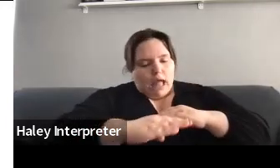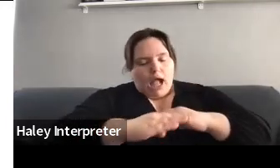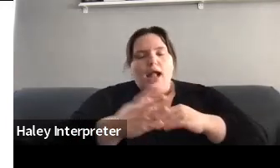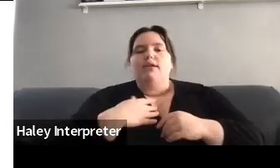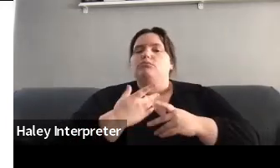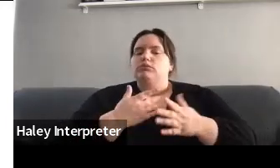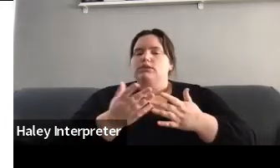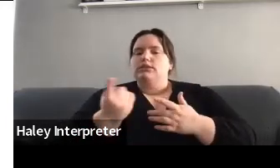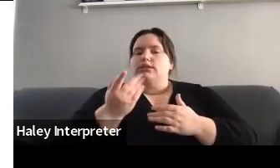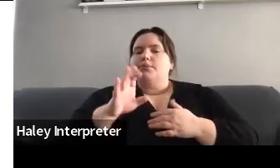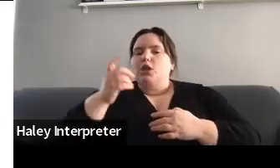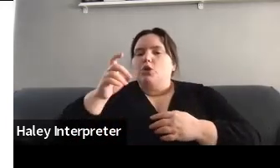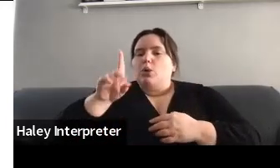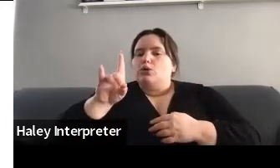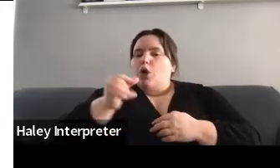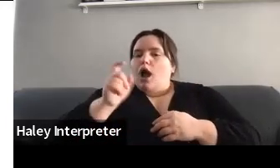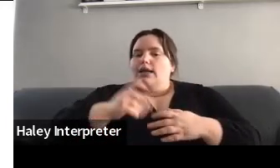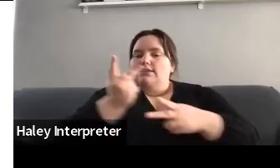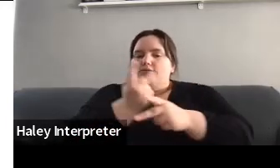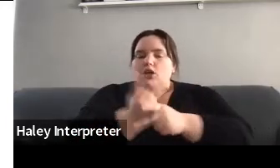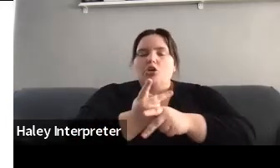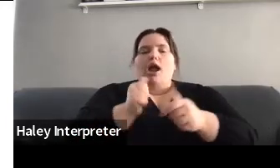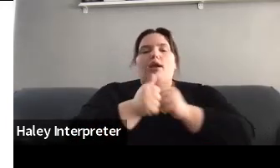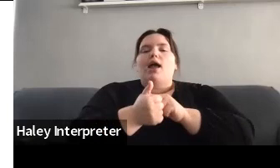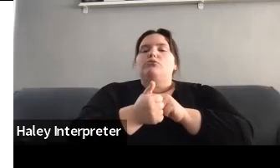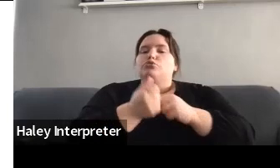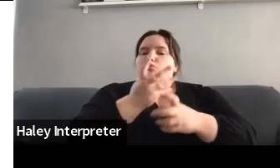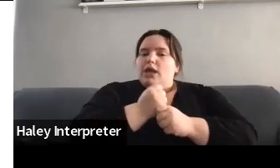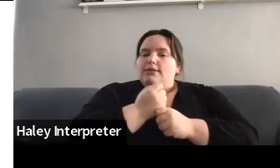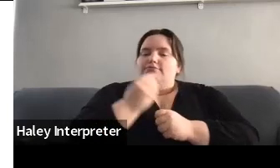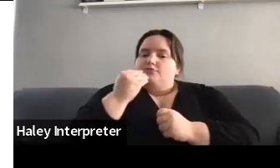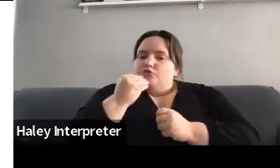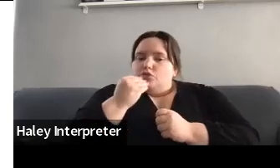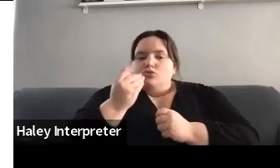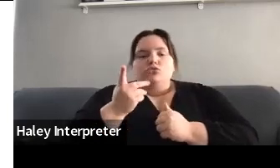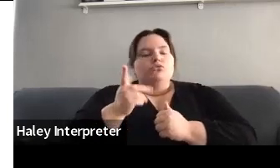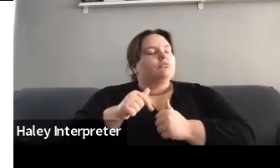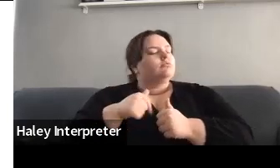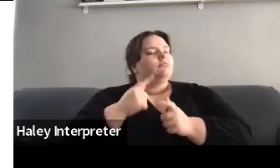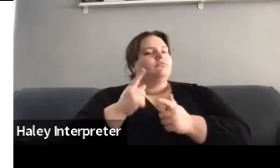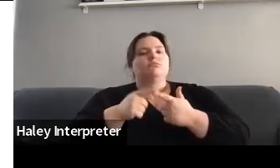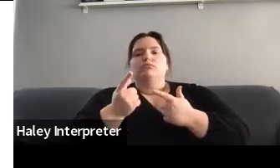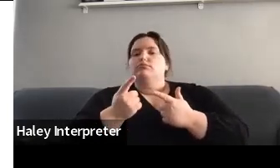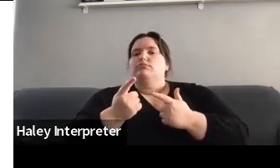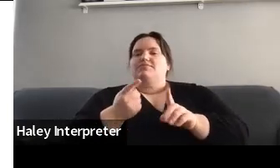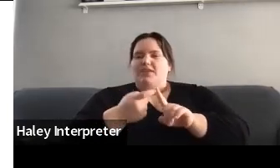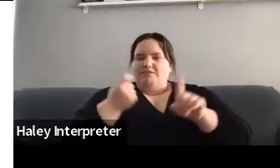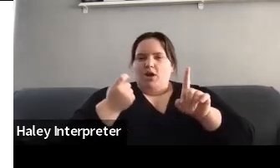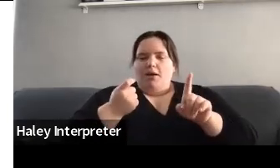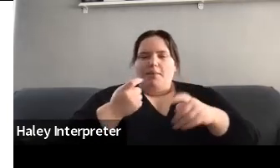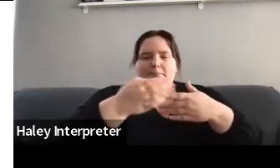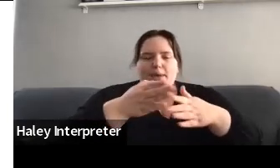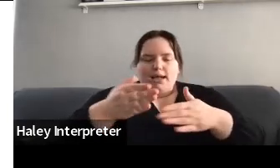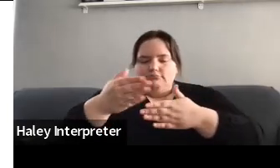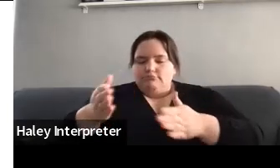little treats or dog food from these compartments, and they come in different